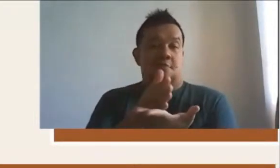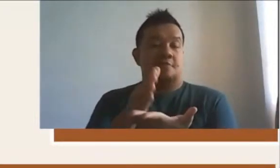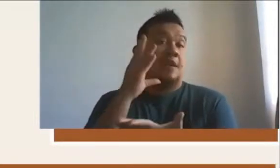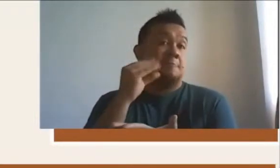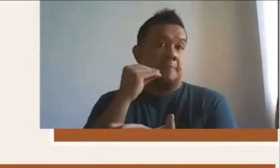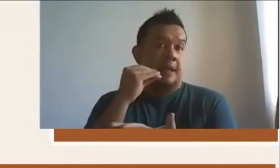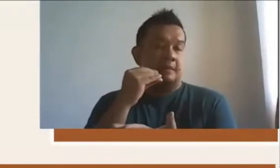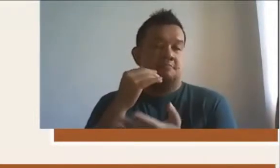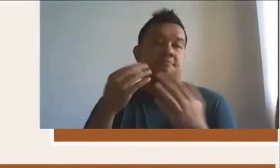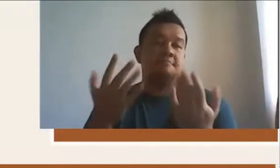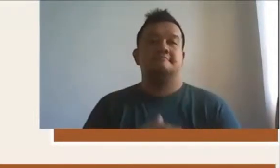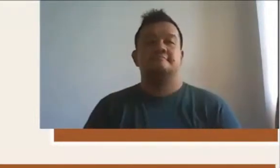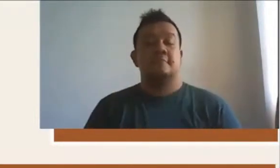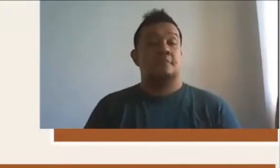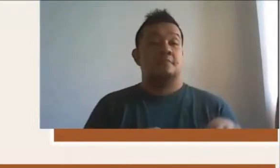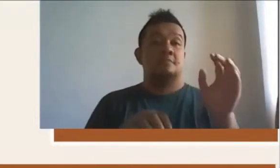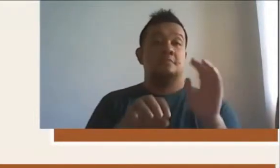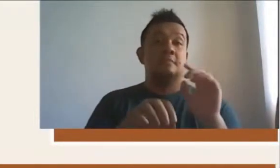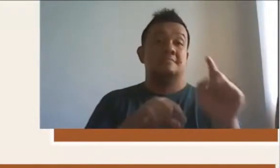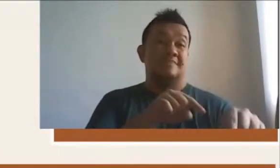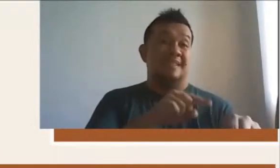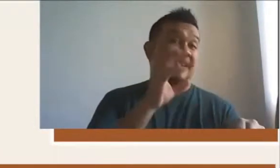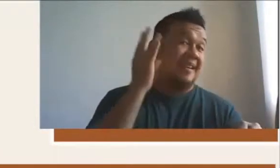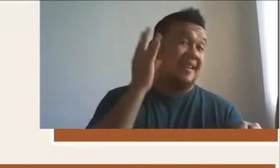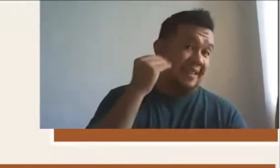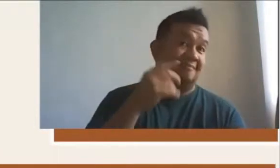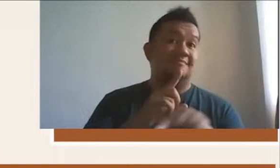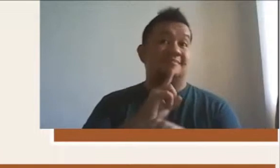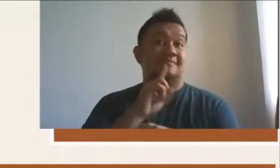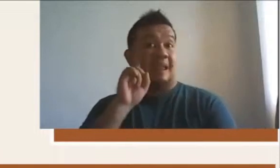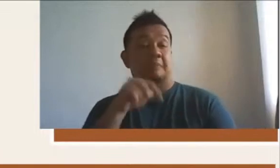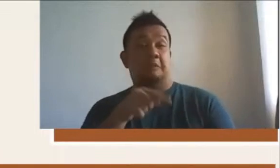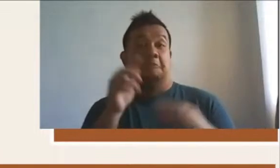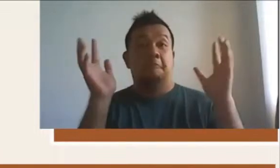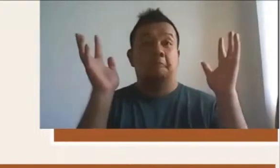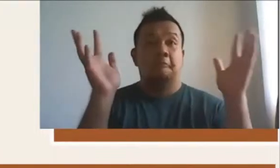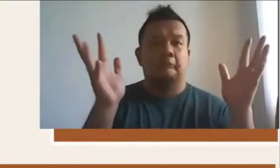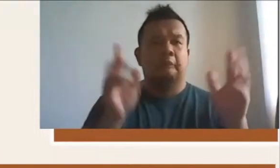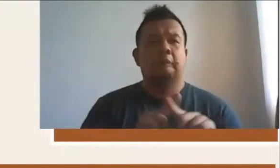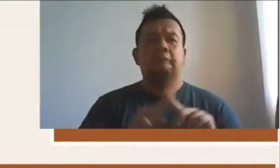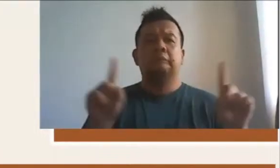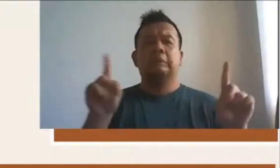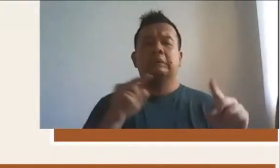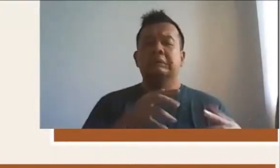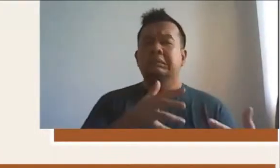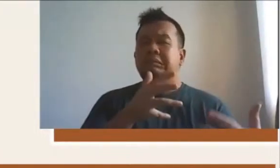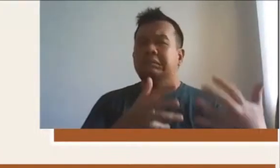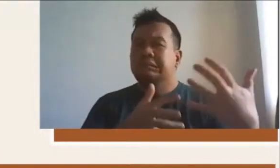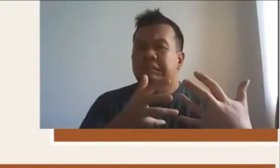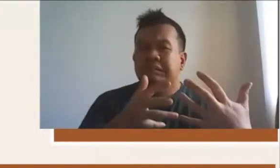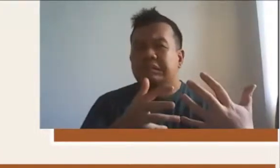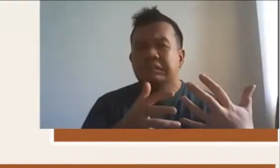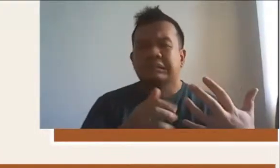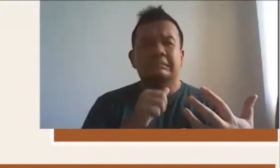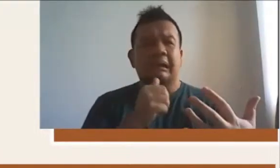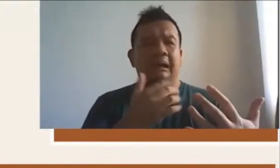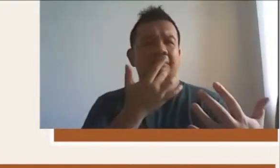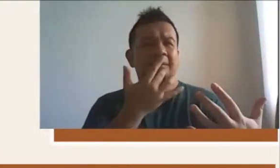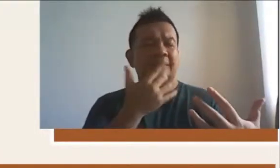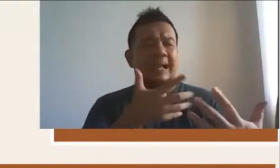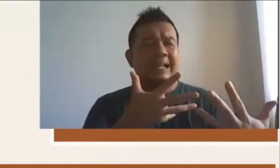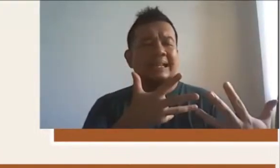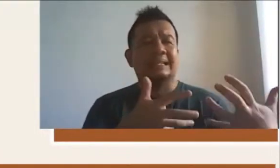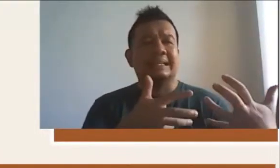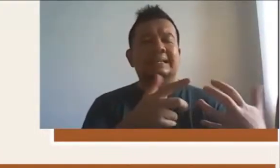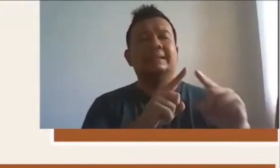Yung hearing and deaf may different ways then of communicating. So for example, may different world yung hearing sa